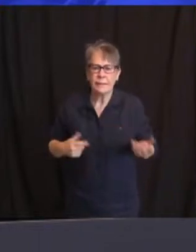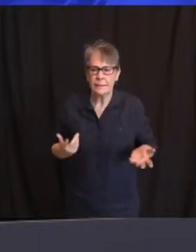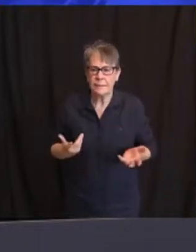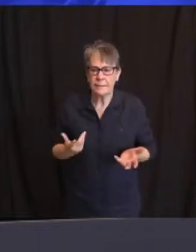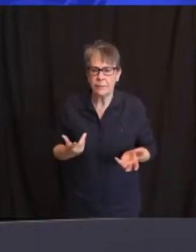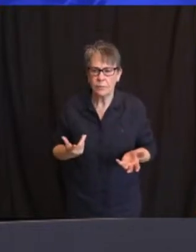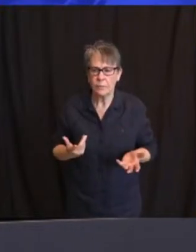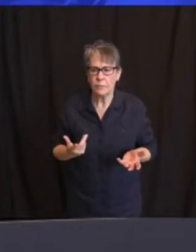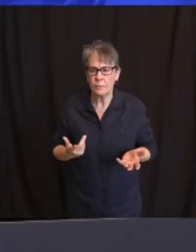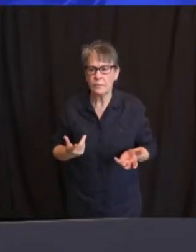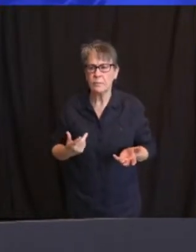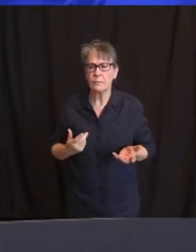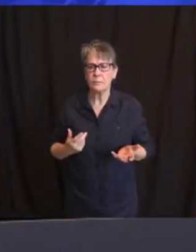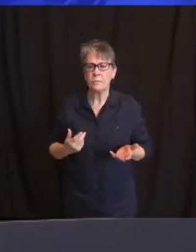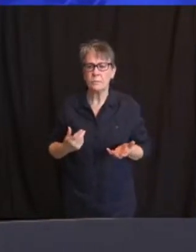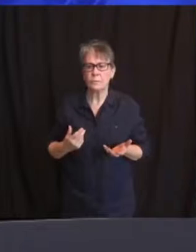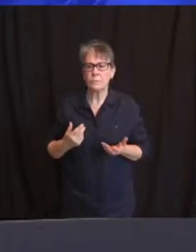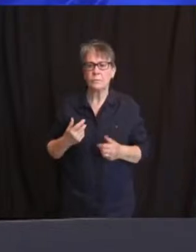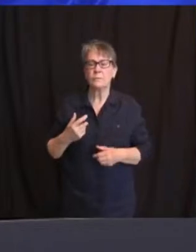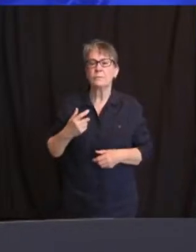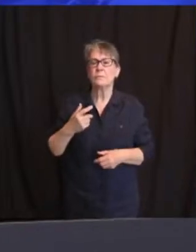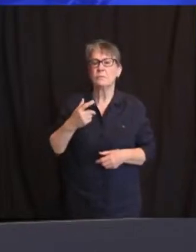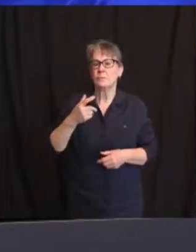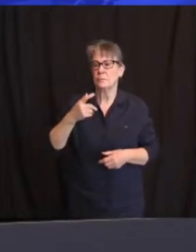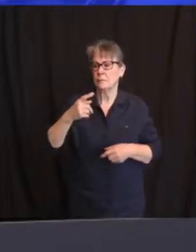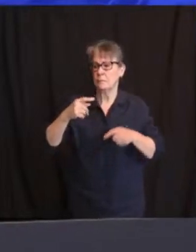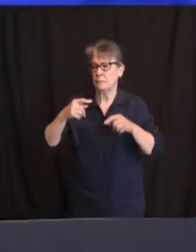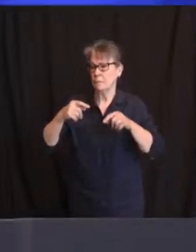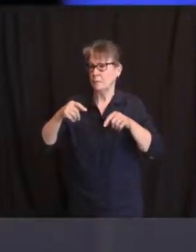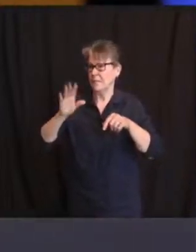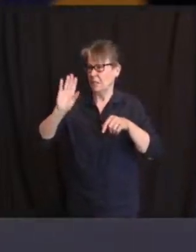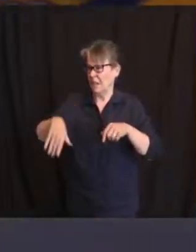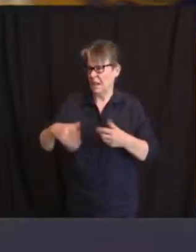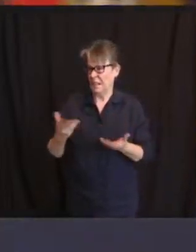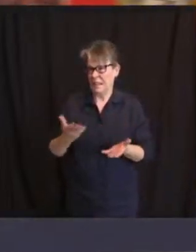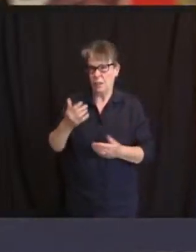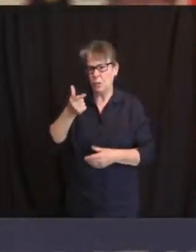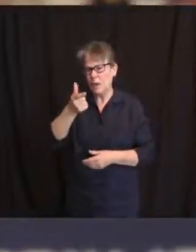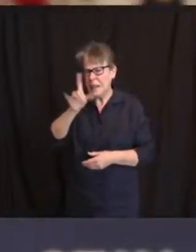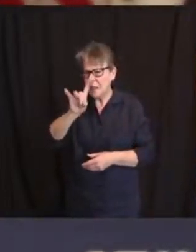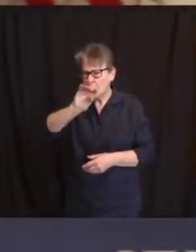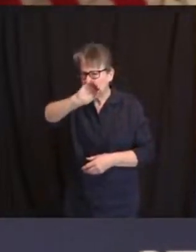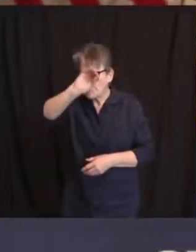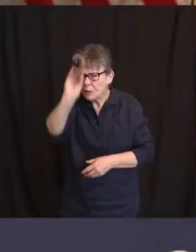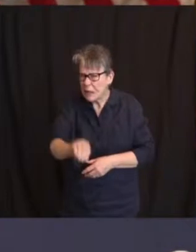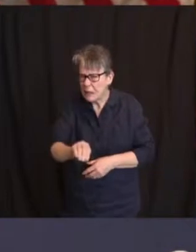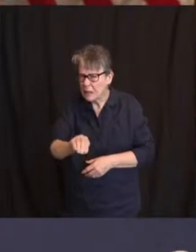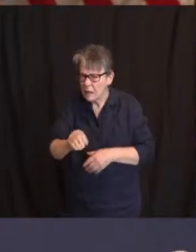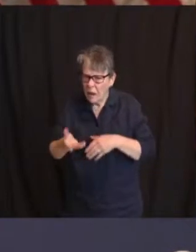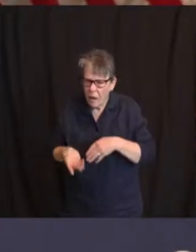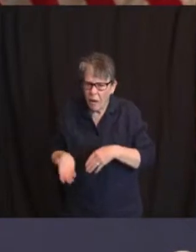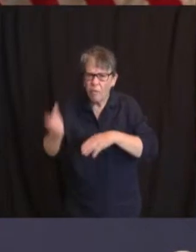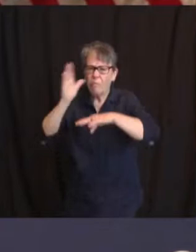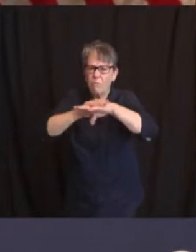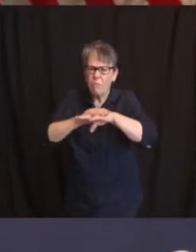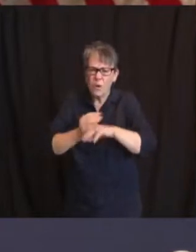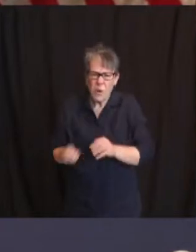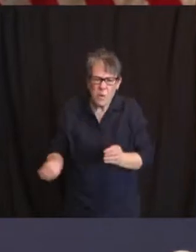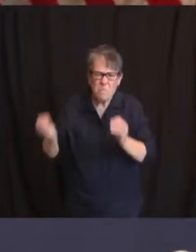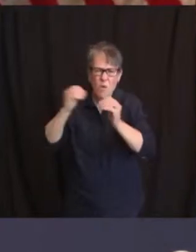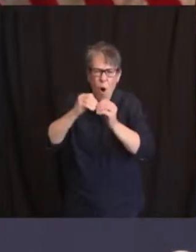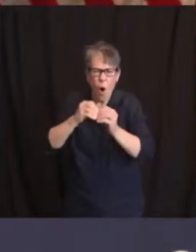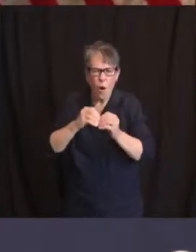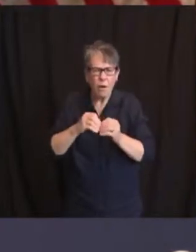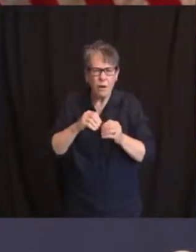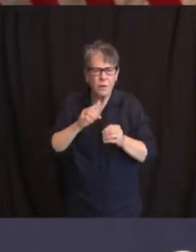otherwise, we took an oath and we are here to uphold it. Thanks, Governor. Pat, thank you. That is as poignant as it gets, and at least 11